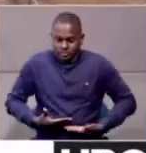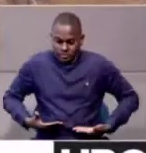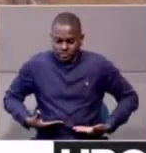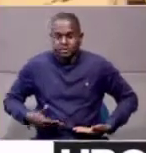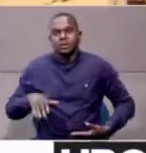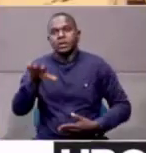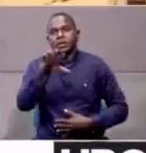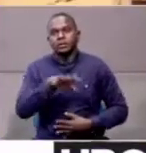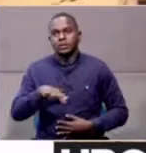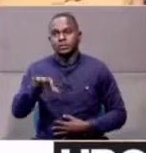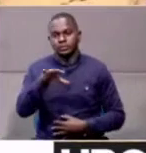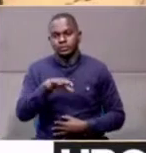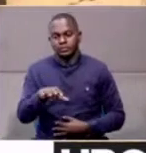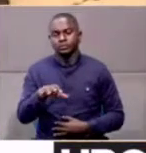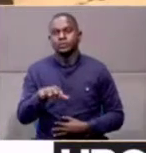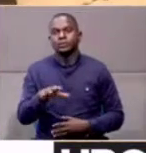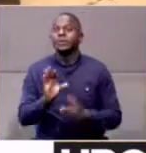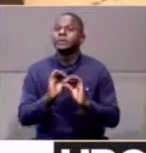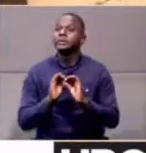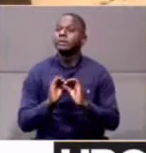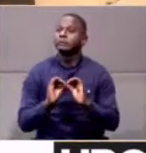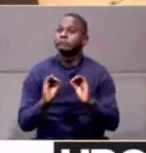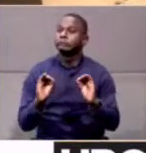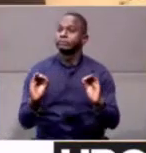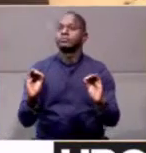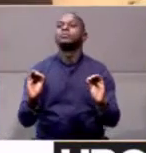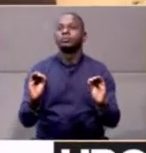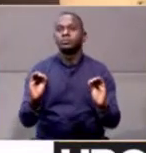area. It's empty, empty.